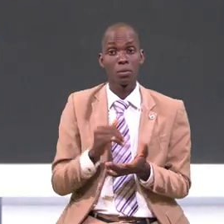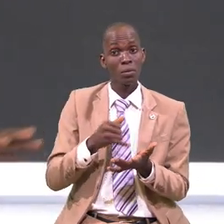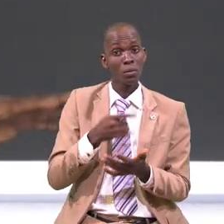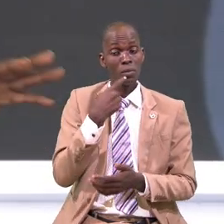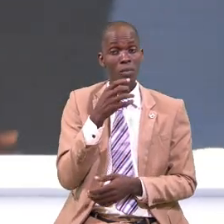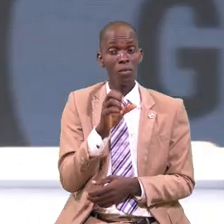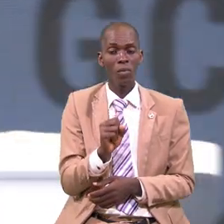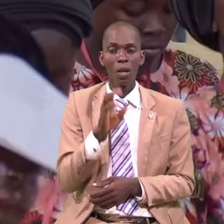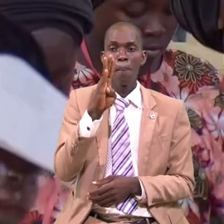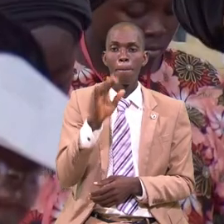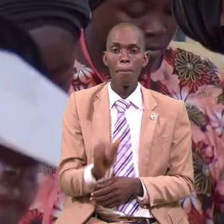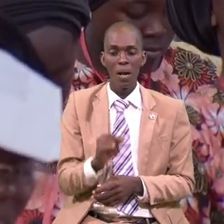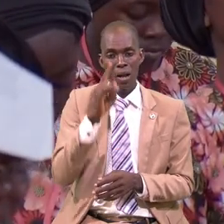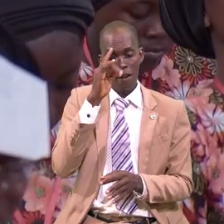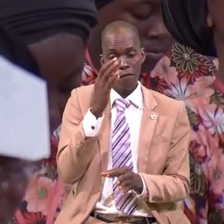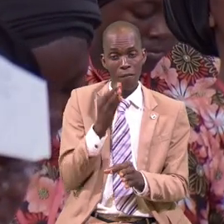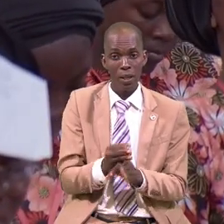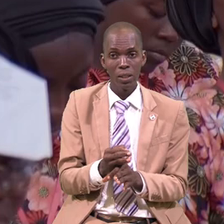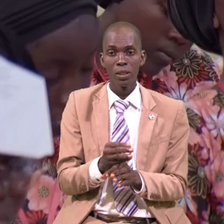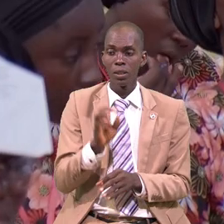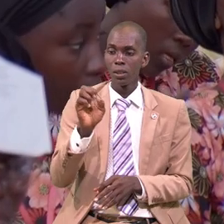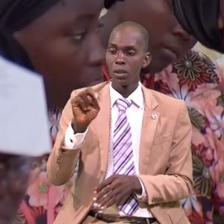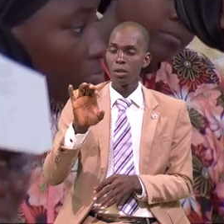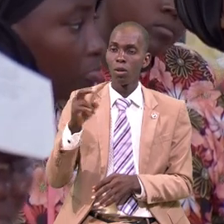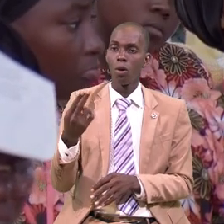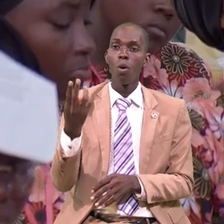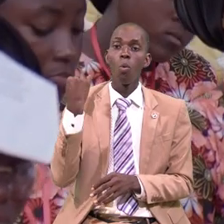by faith Enoch was translated,